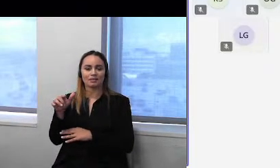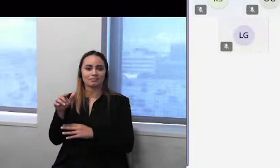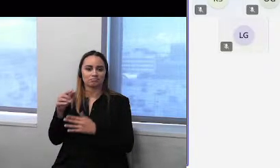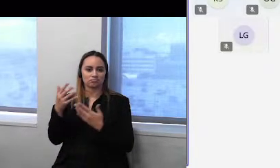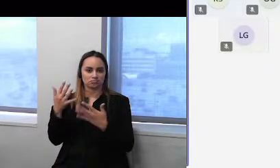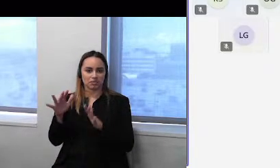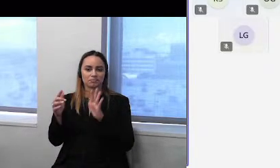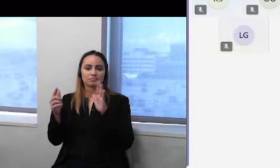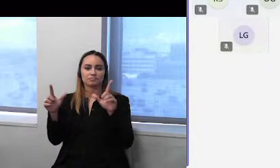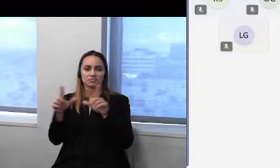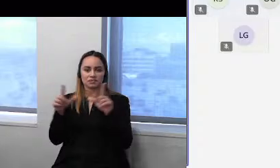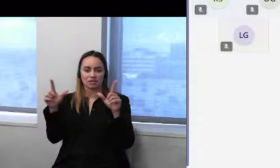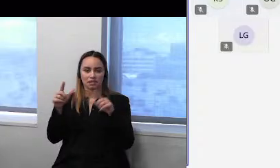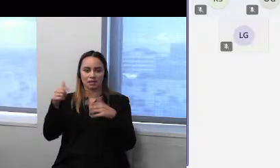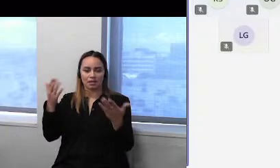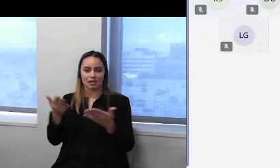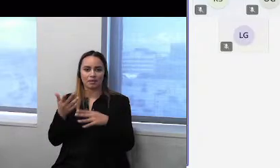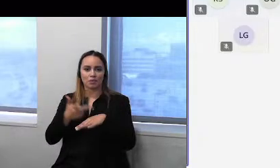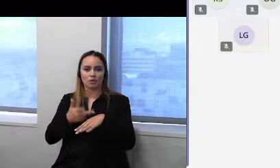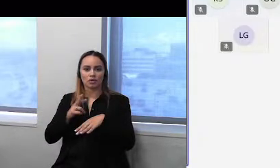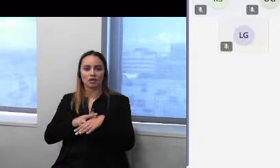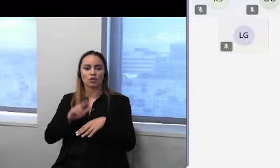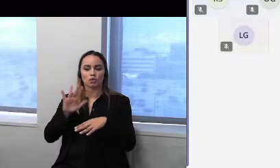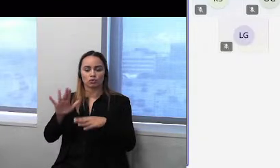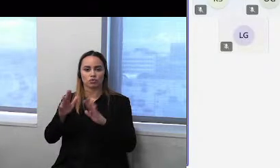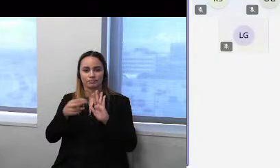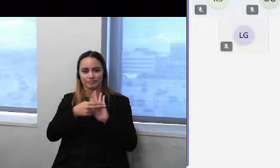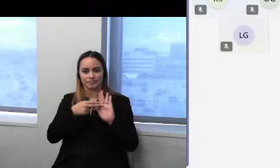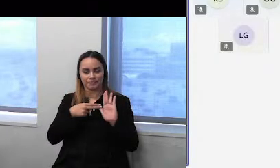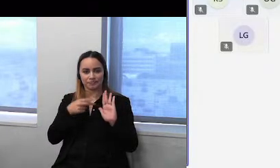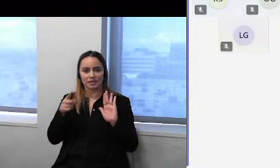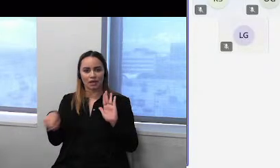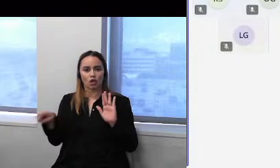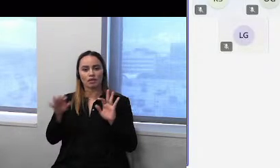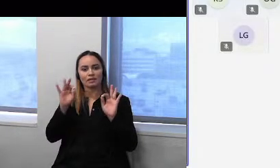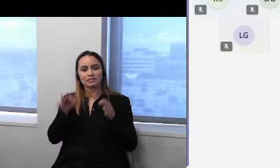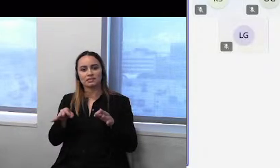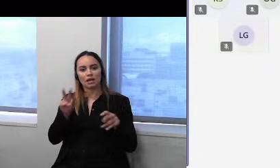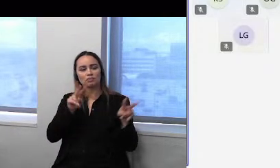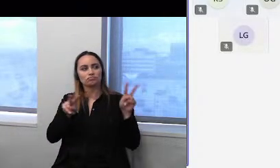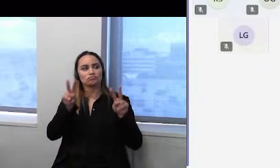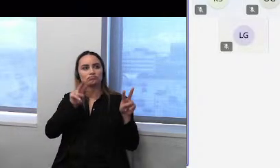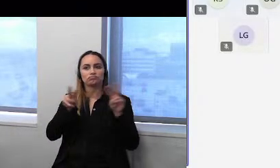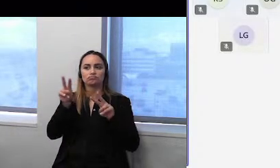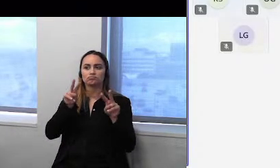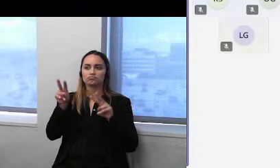payroll design and supervise your vegetation